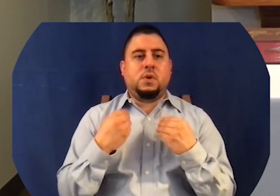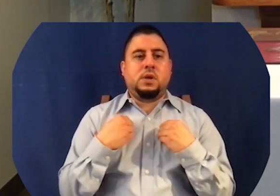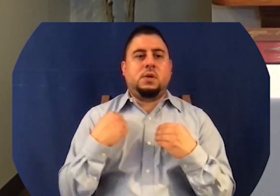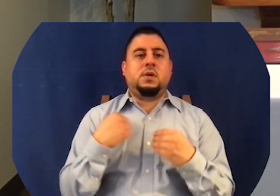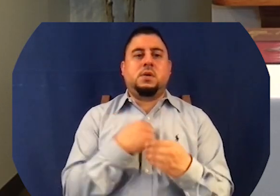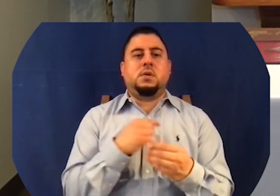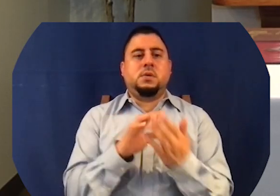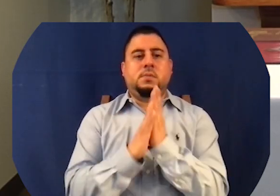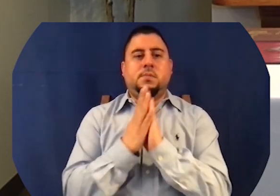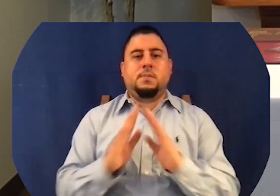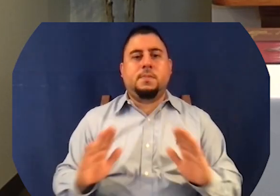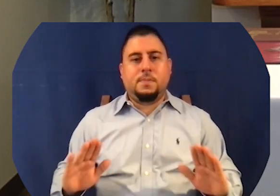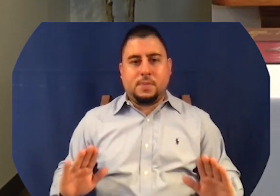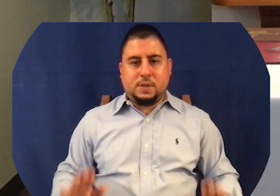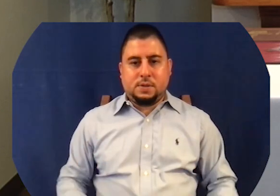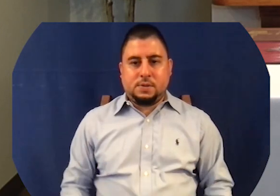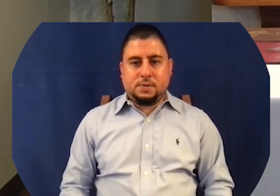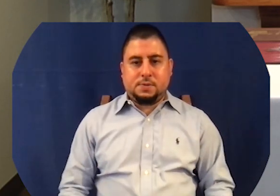us peace.